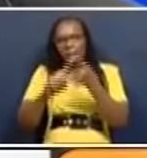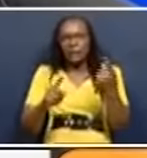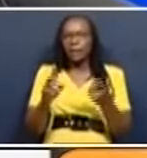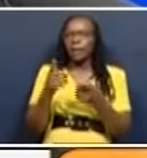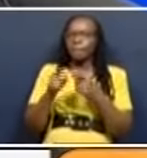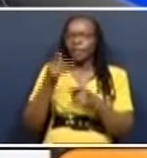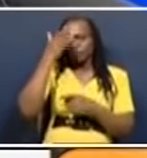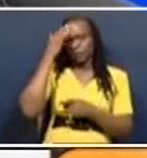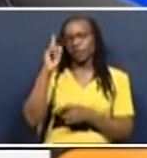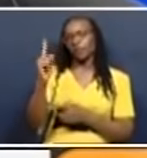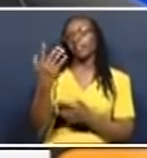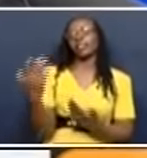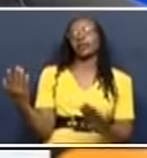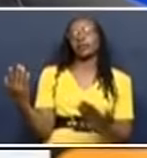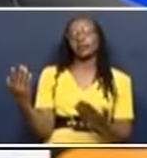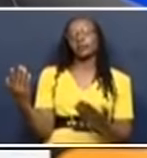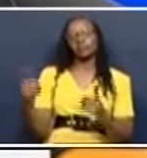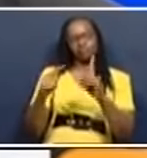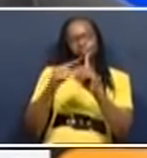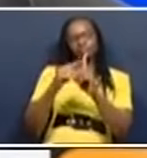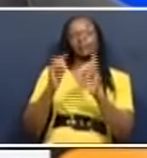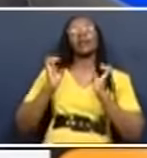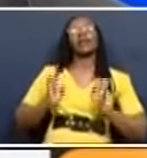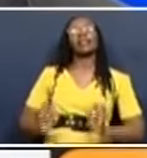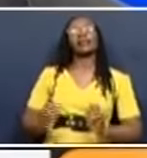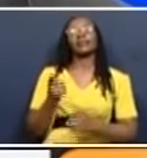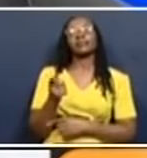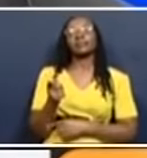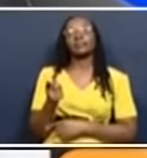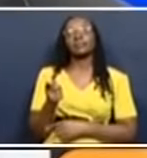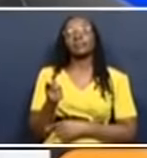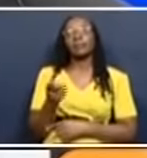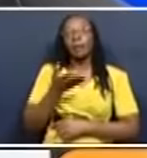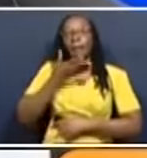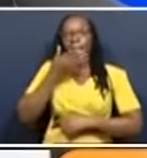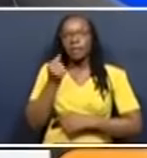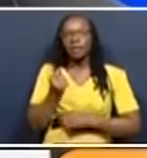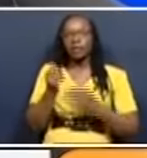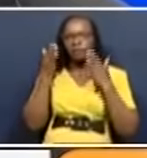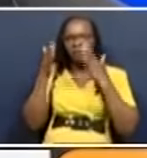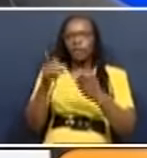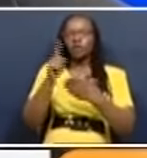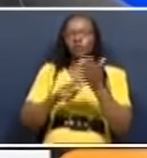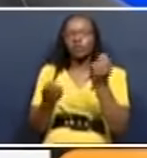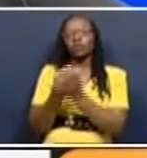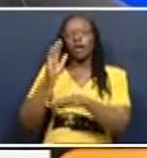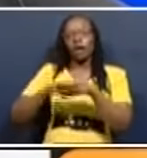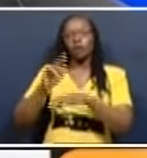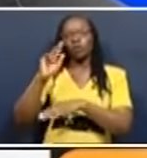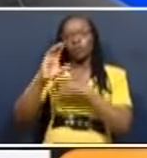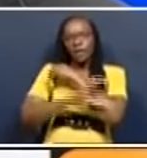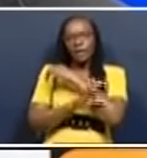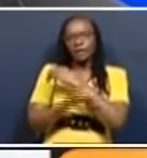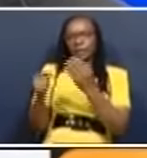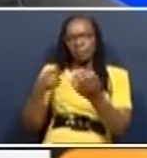one thing, Hussein, the ethics part. That's the background of what can make a good nation. Okay. Looking at my work, I